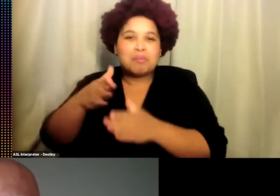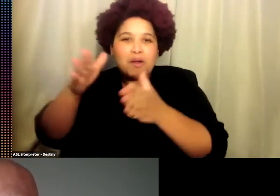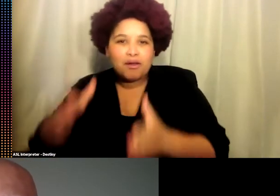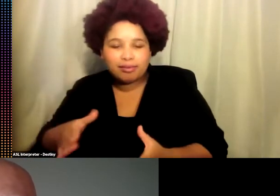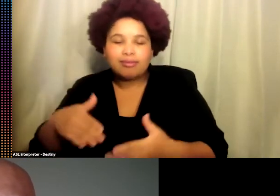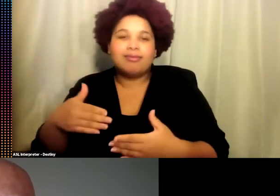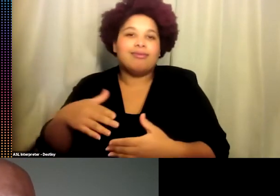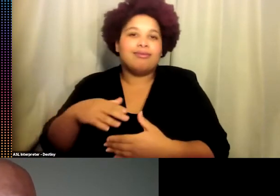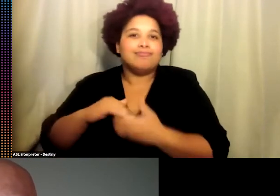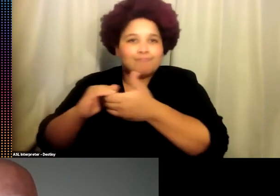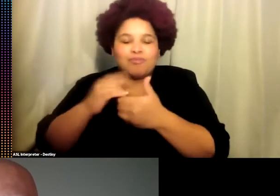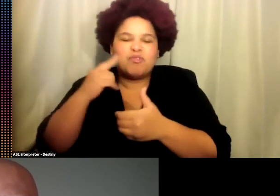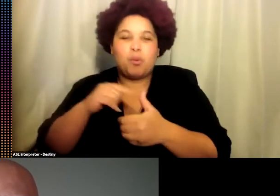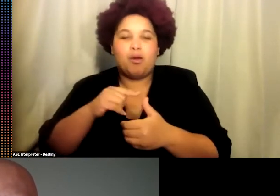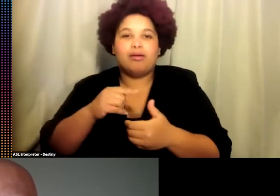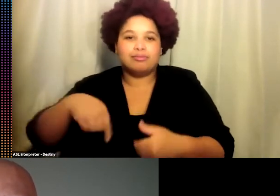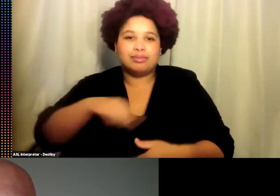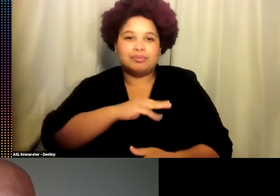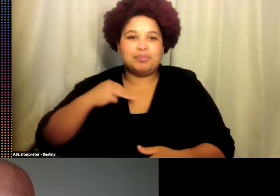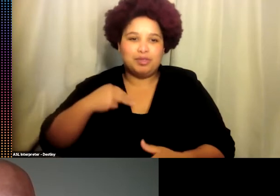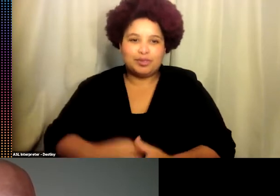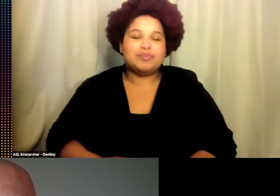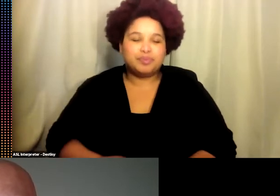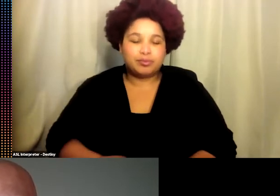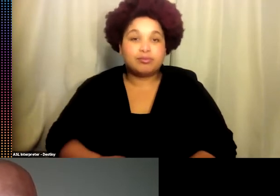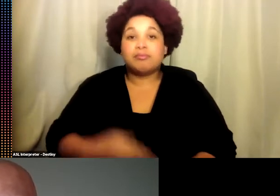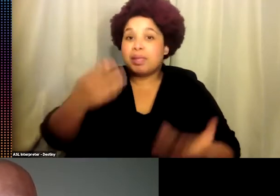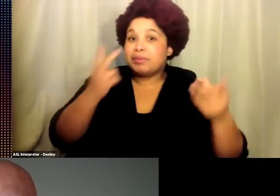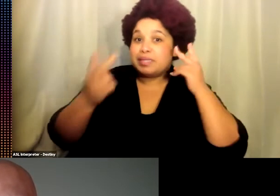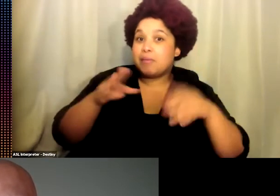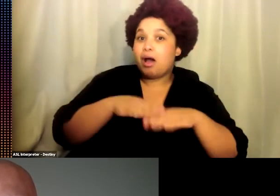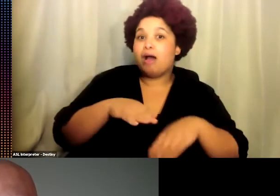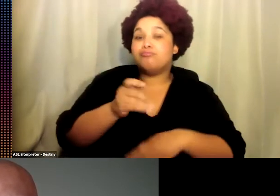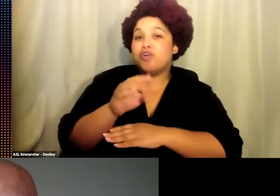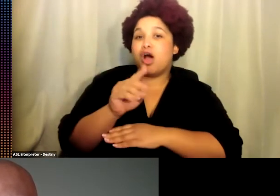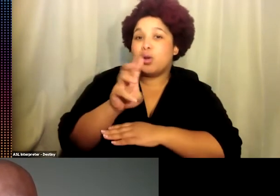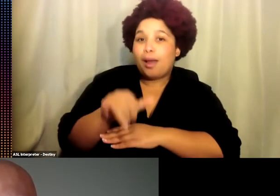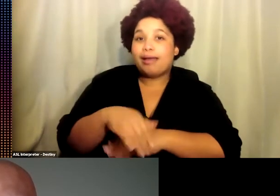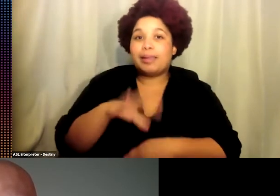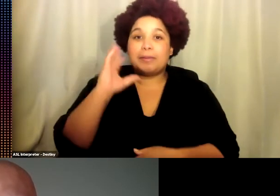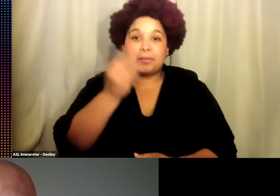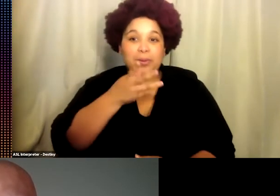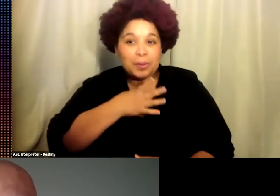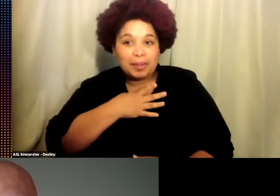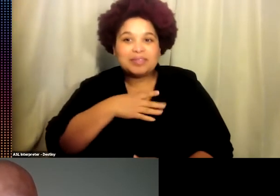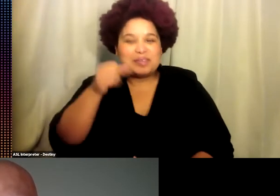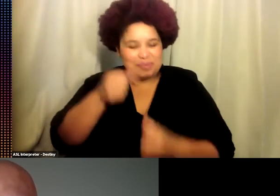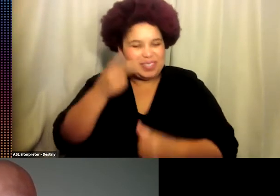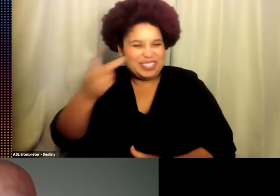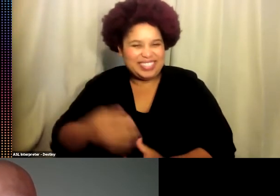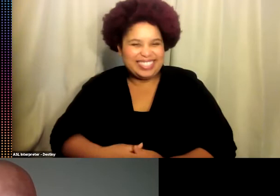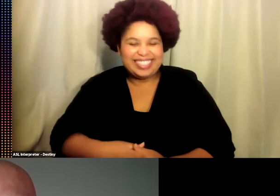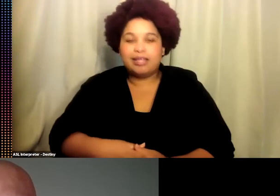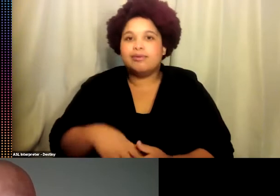champion for members. Some of you also probably have seen him on Broadway in things like Pretty Women, I know I did, and a long